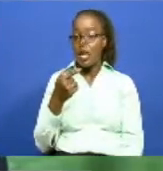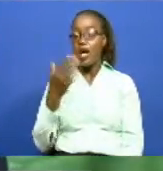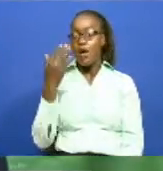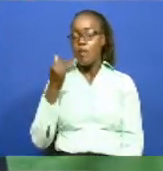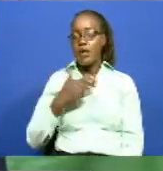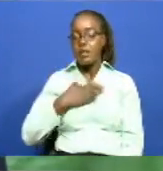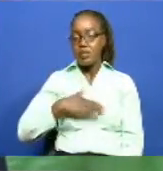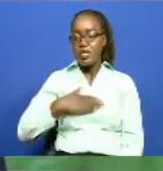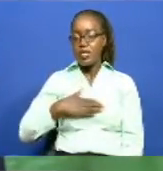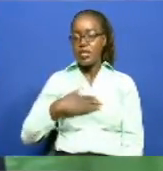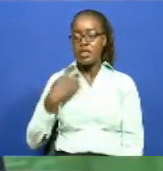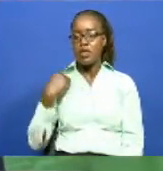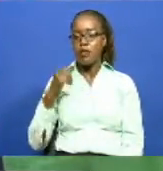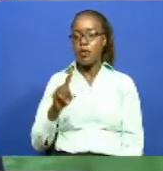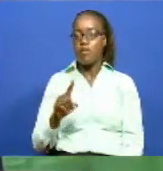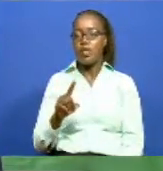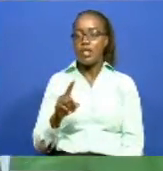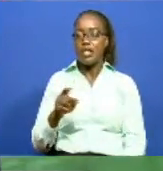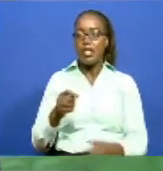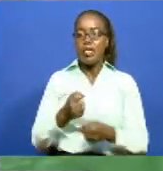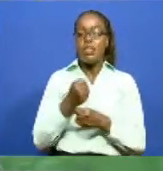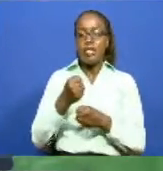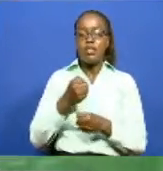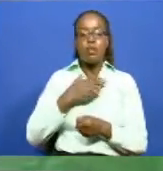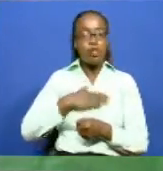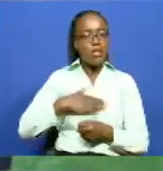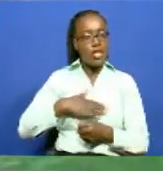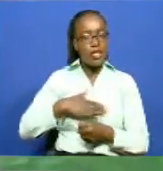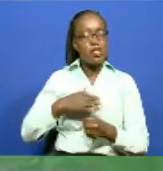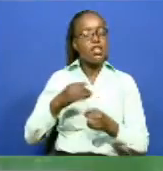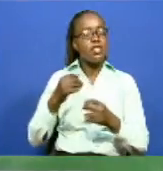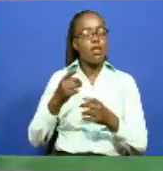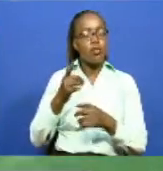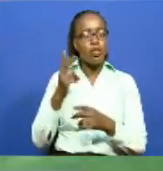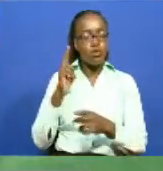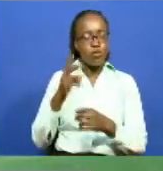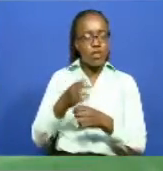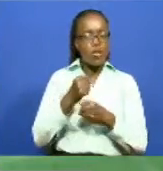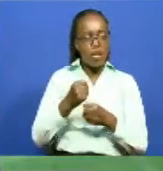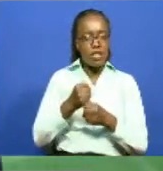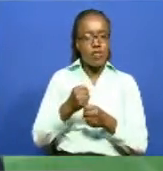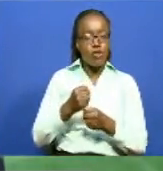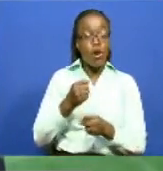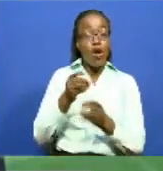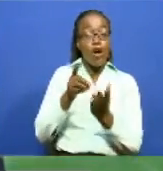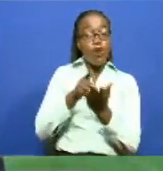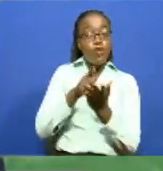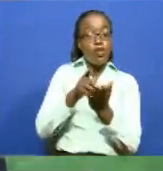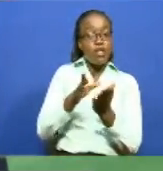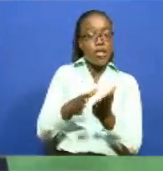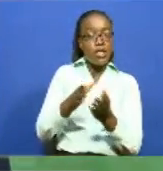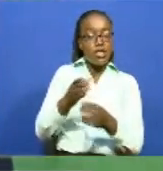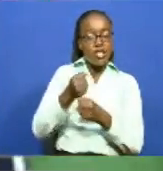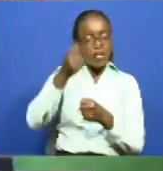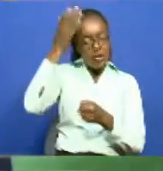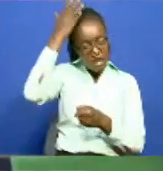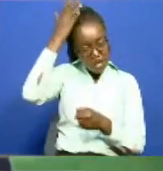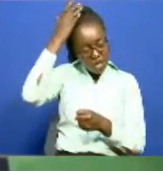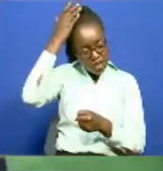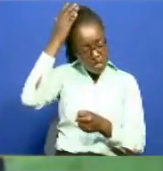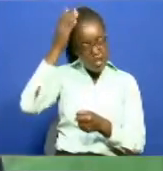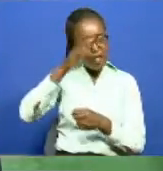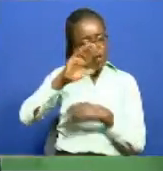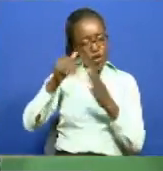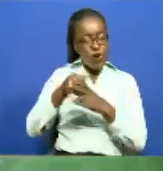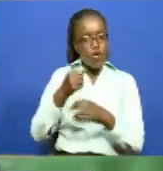So number one, trust your scientists, trust your doctors, trust your lab people, trust your nurses, that all we do,